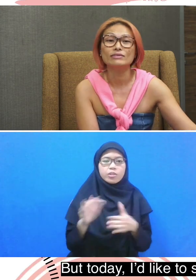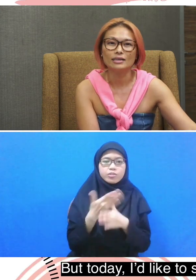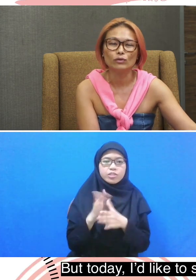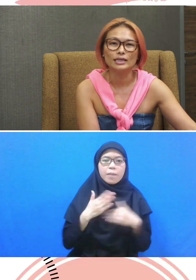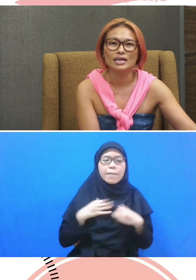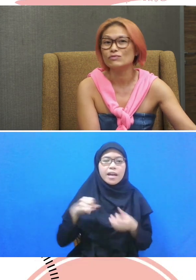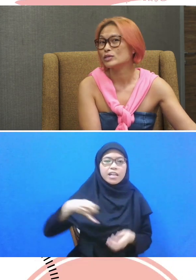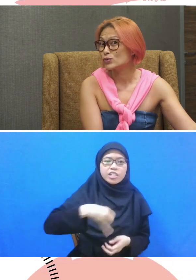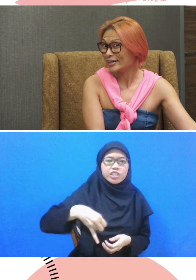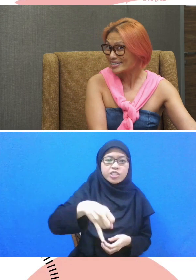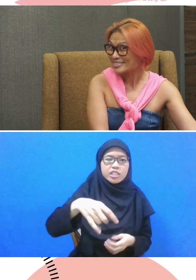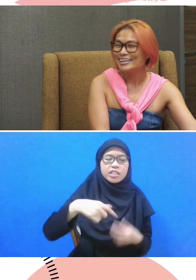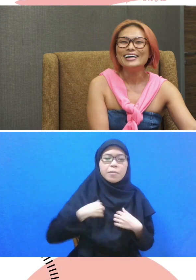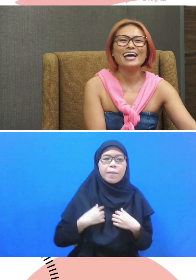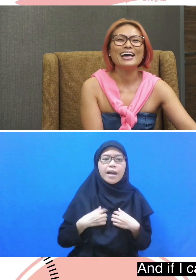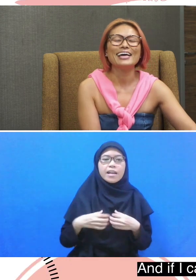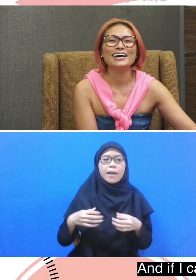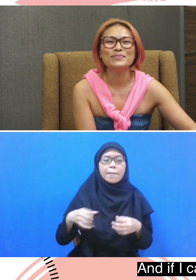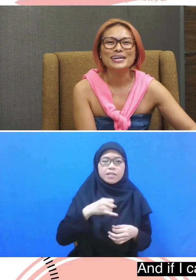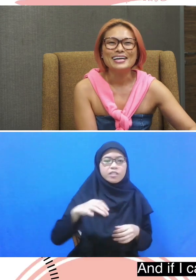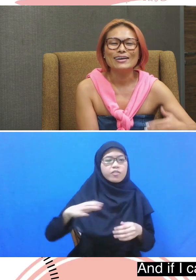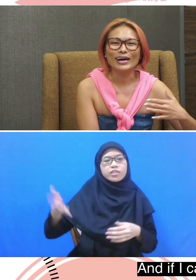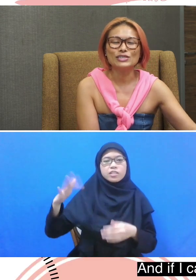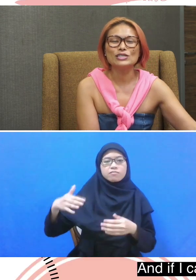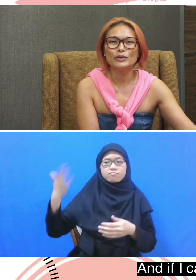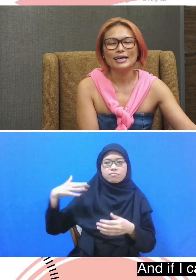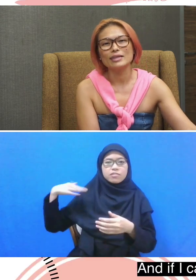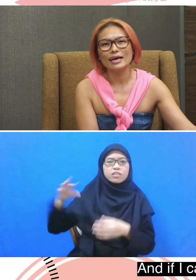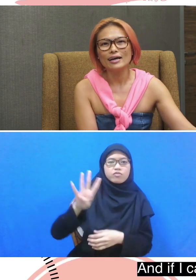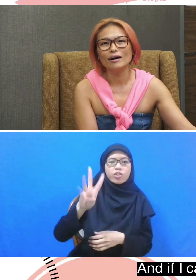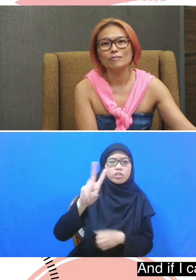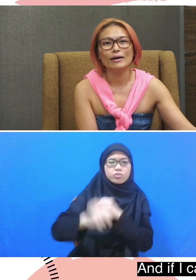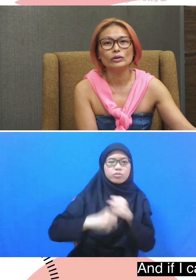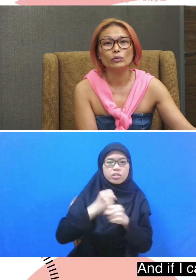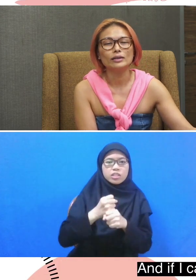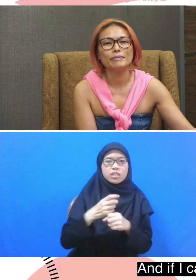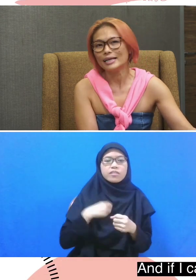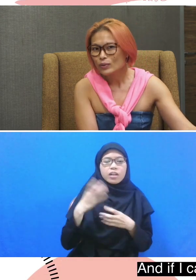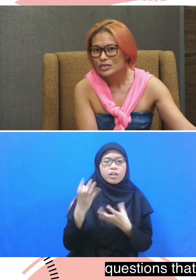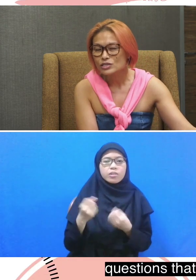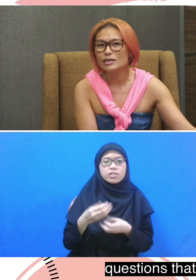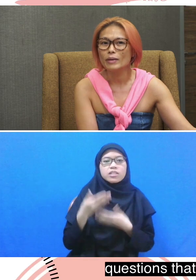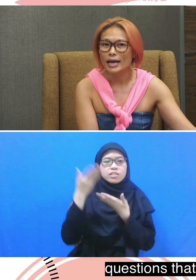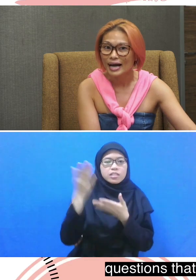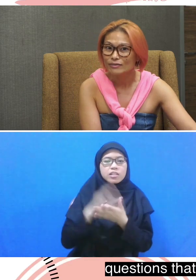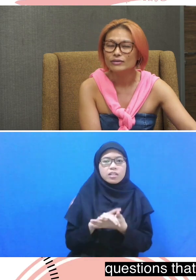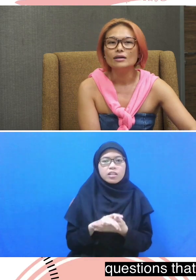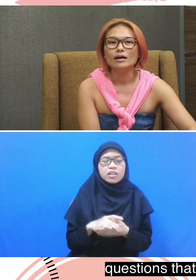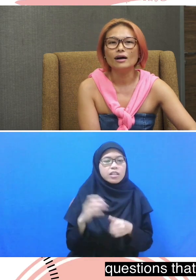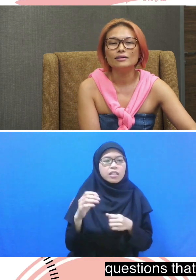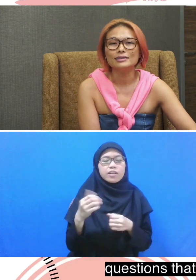that I've taken over the last 42 years. And if I can just put it out there, I will welcome any questions that you may